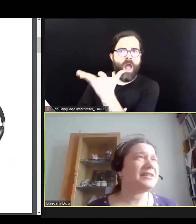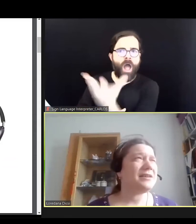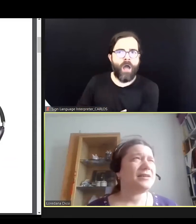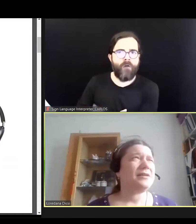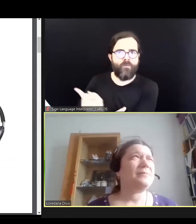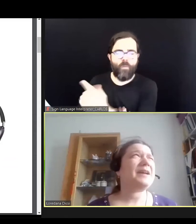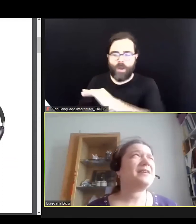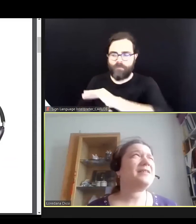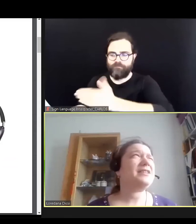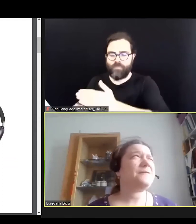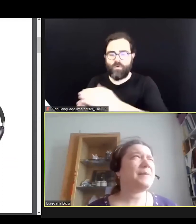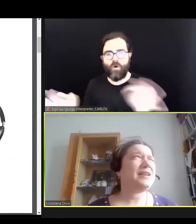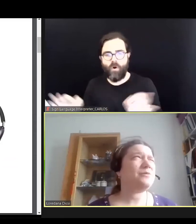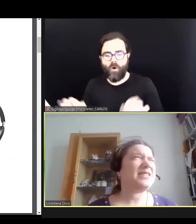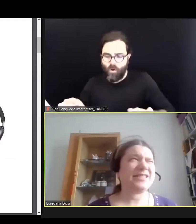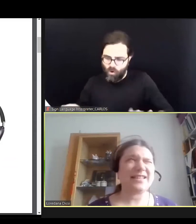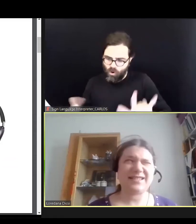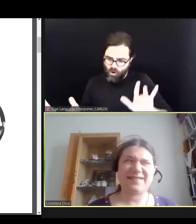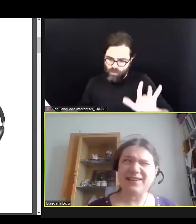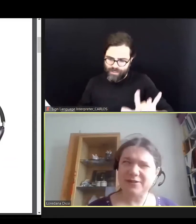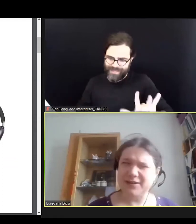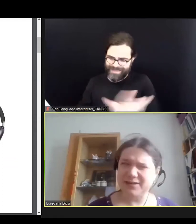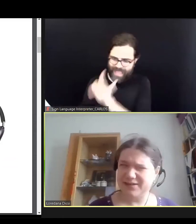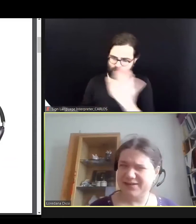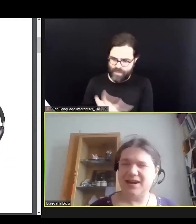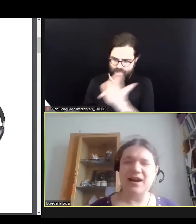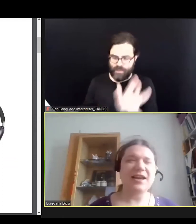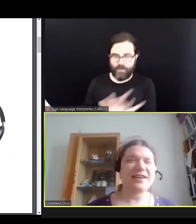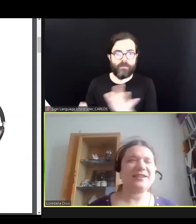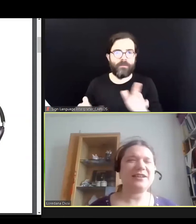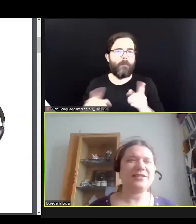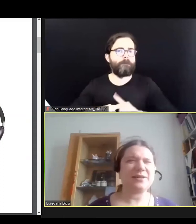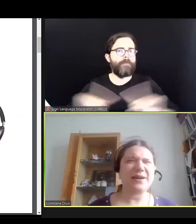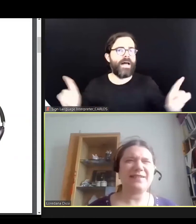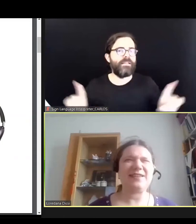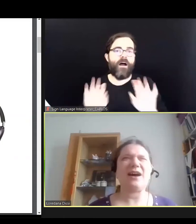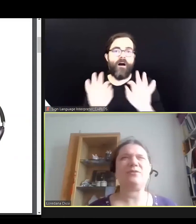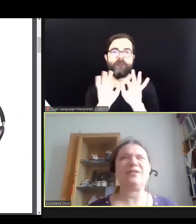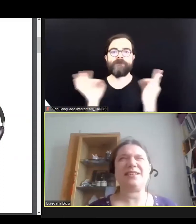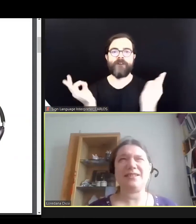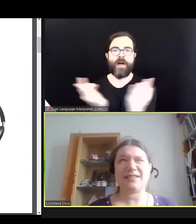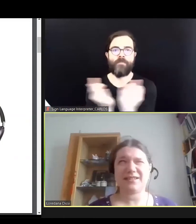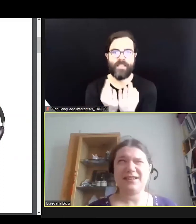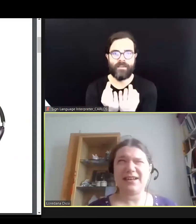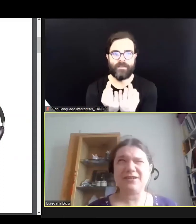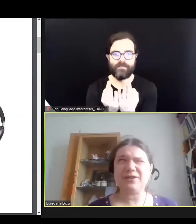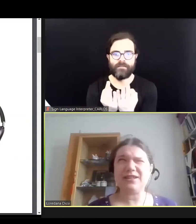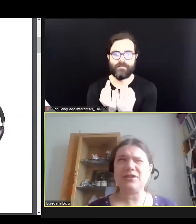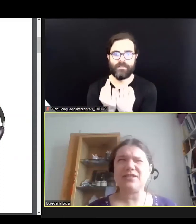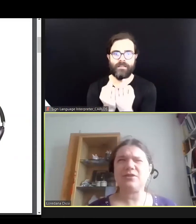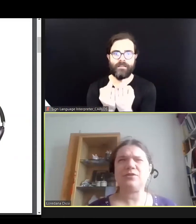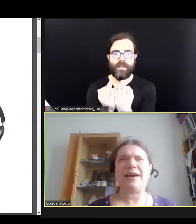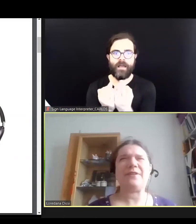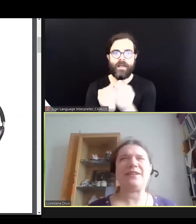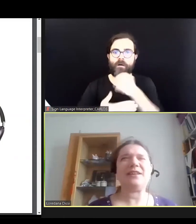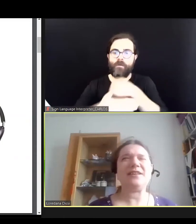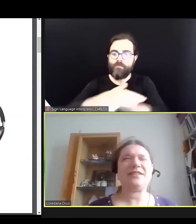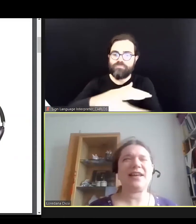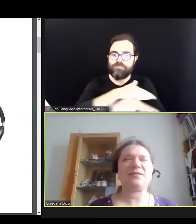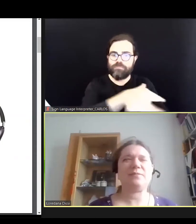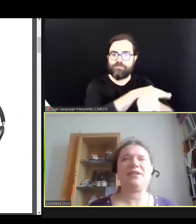tablet, but in a family with 6 children, I can let you imagine how that is. And you need also to have